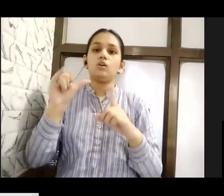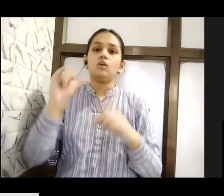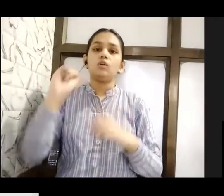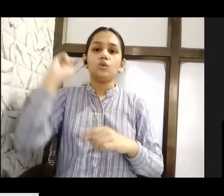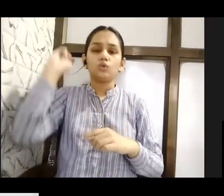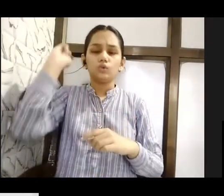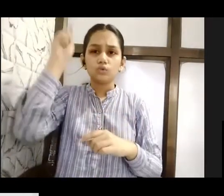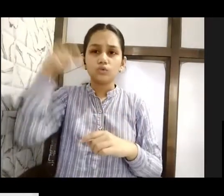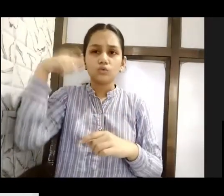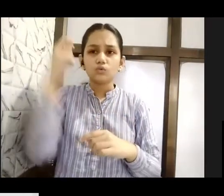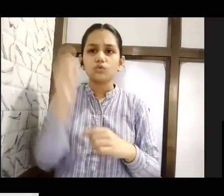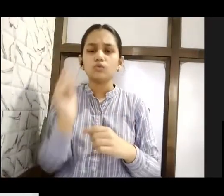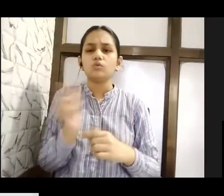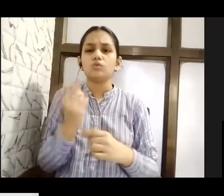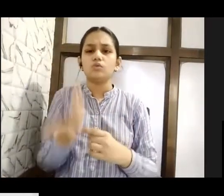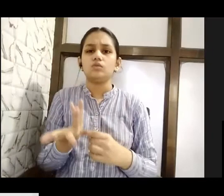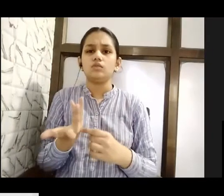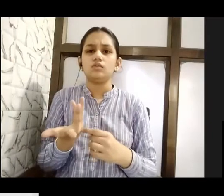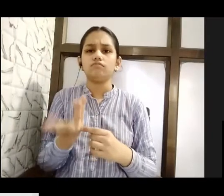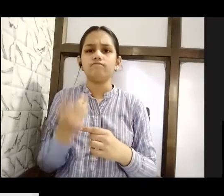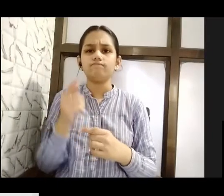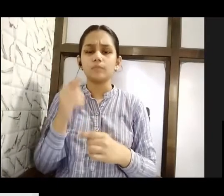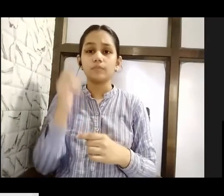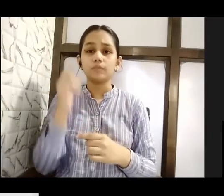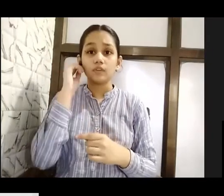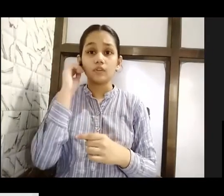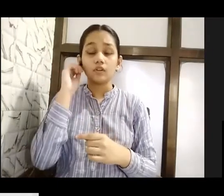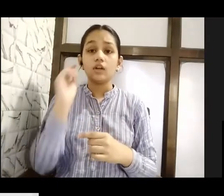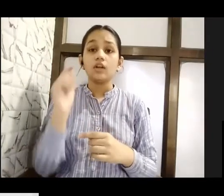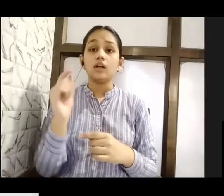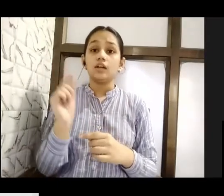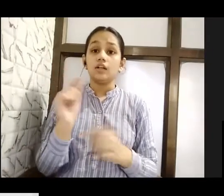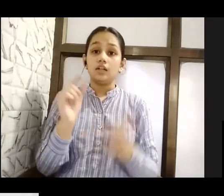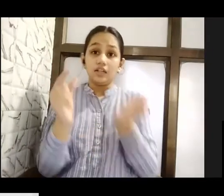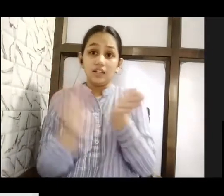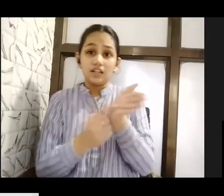on Instagram and YouTube? Only I know.